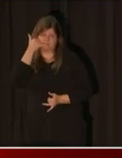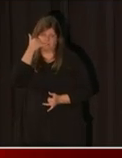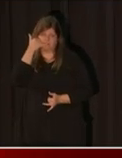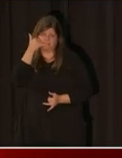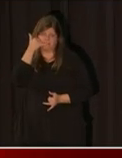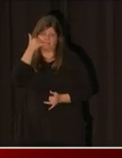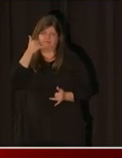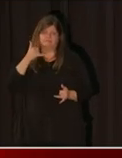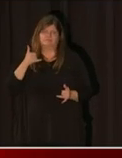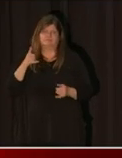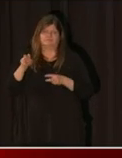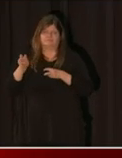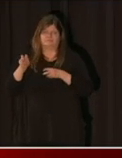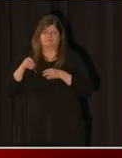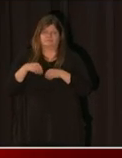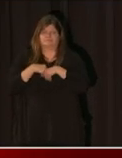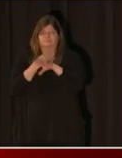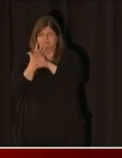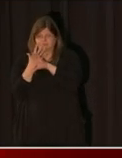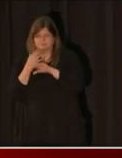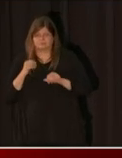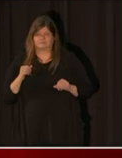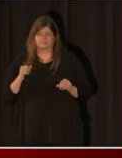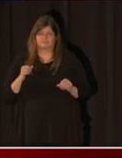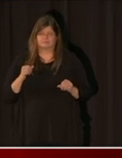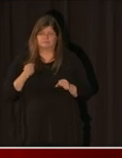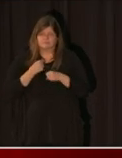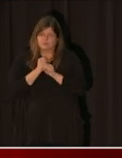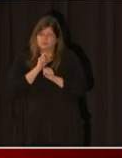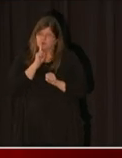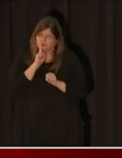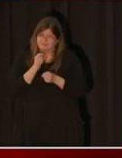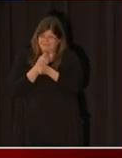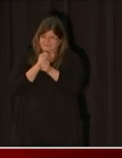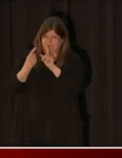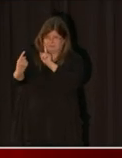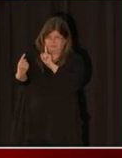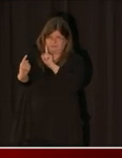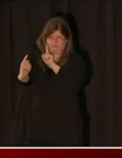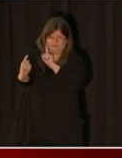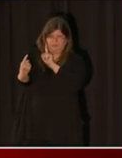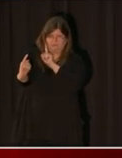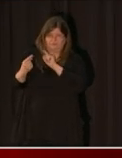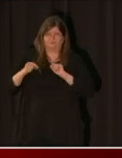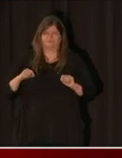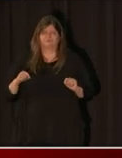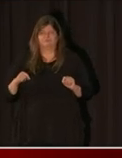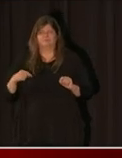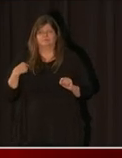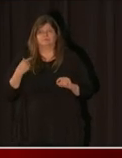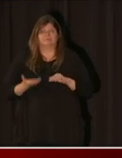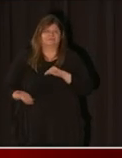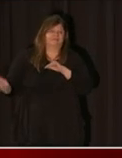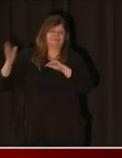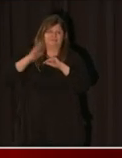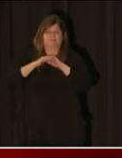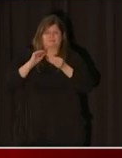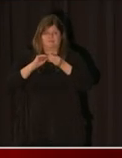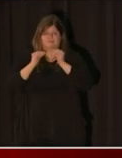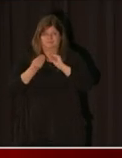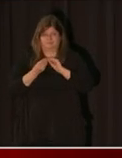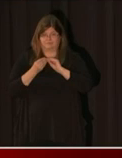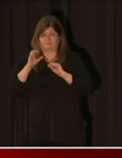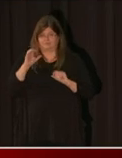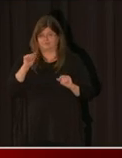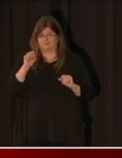to telephone reporting to ensure safe distancing. We've increased the number of cases that are eligible for